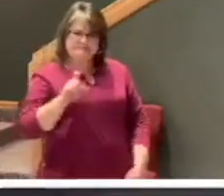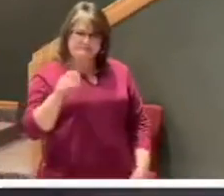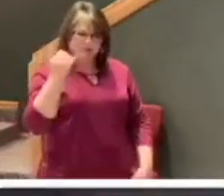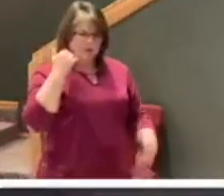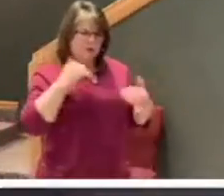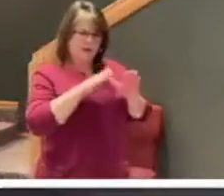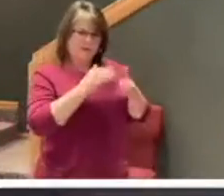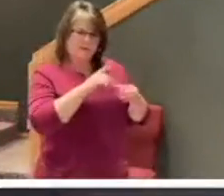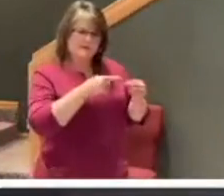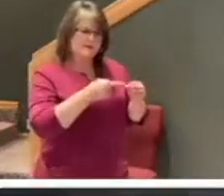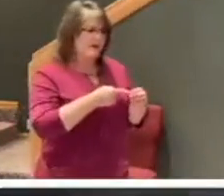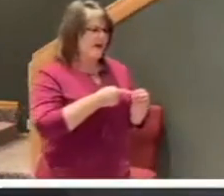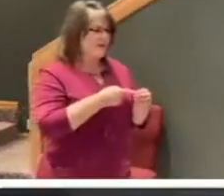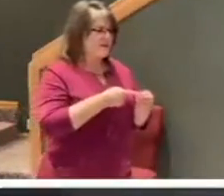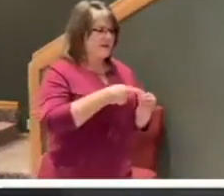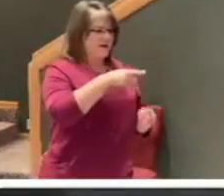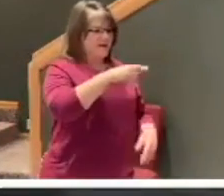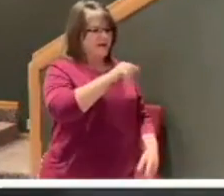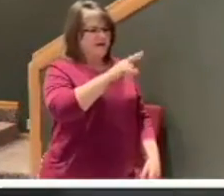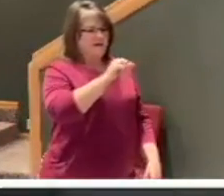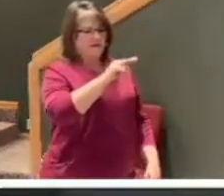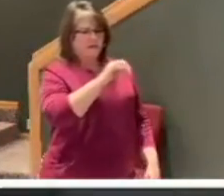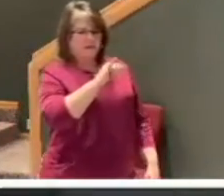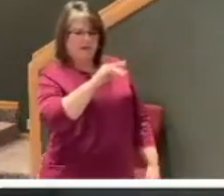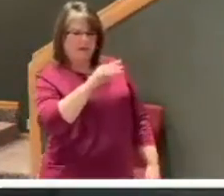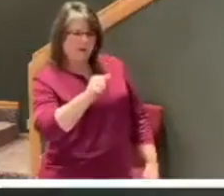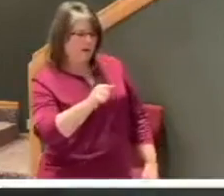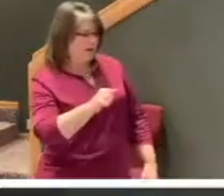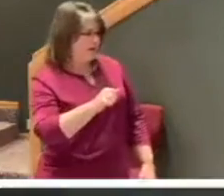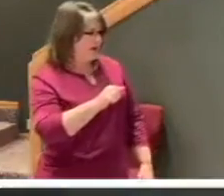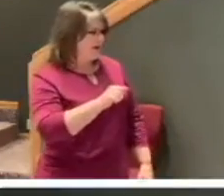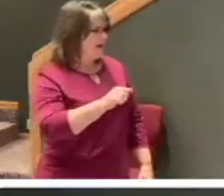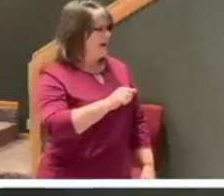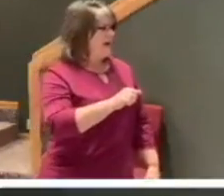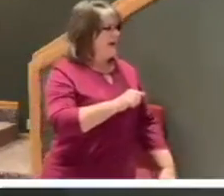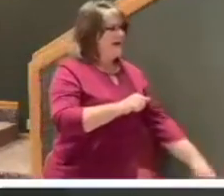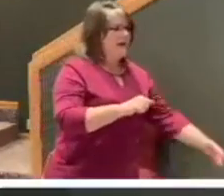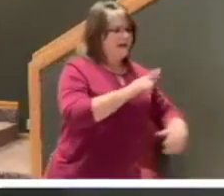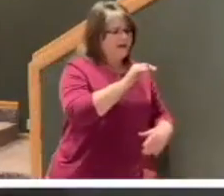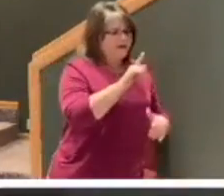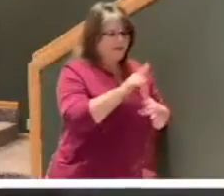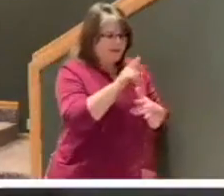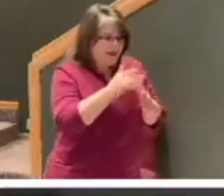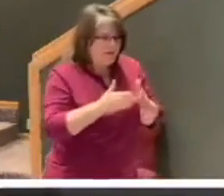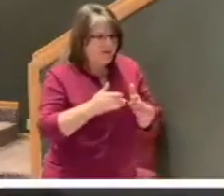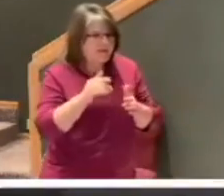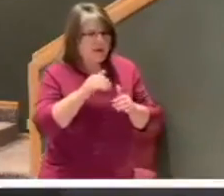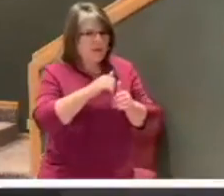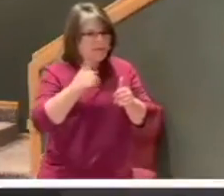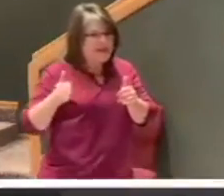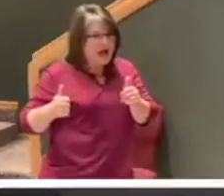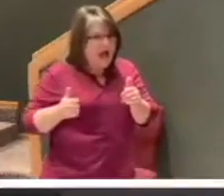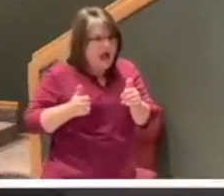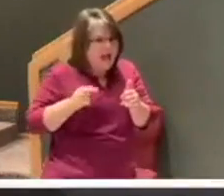any books about paranoia. And the librarian whispered, right behind you.